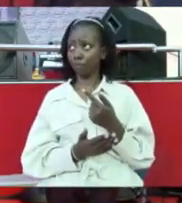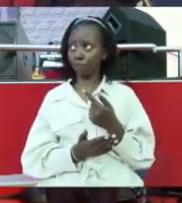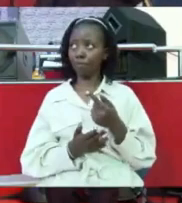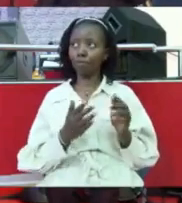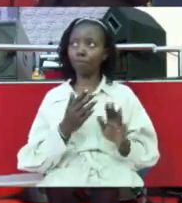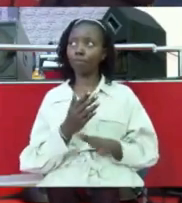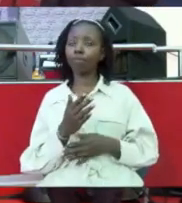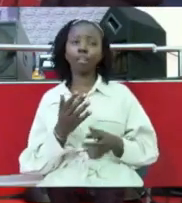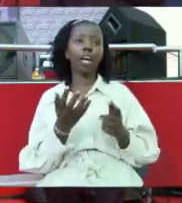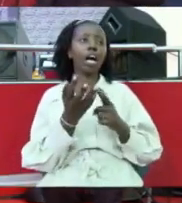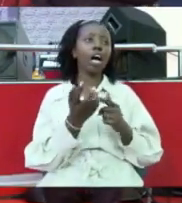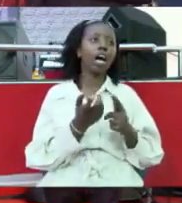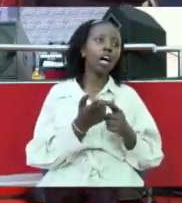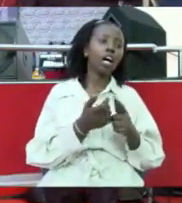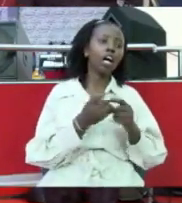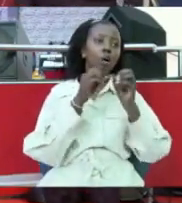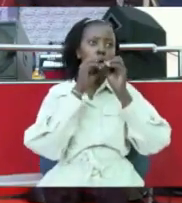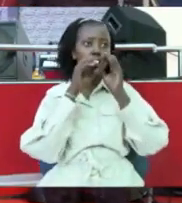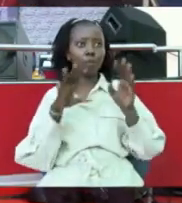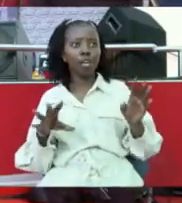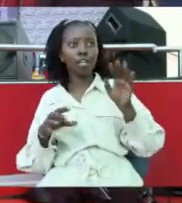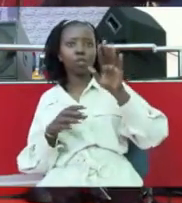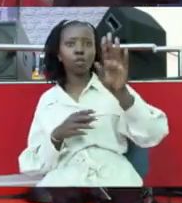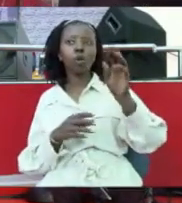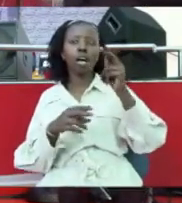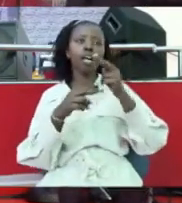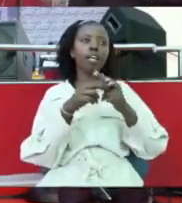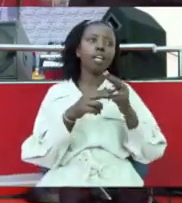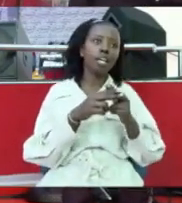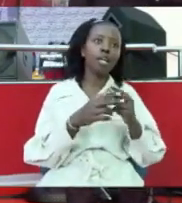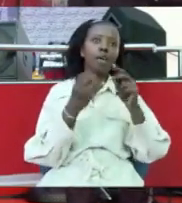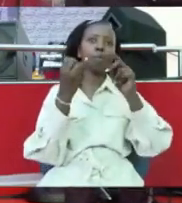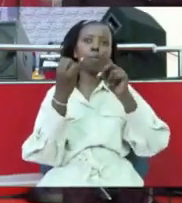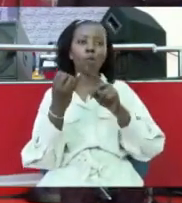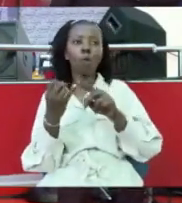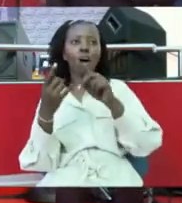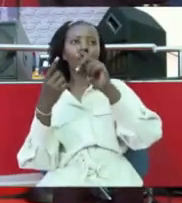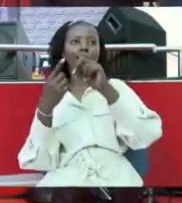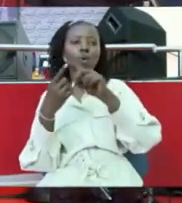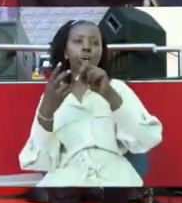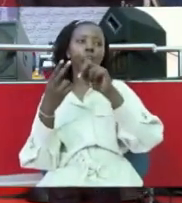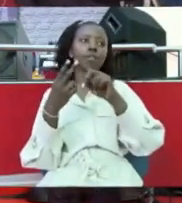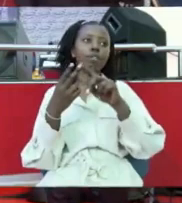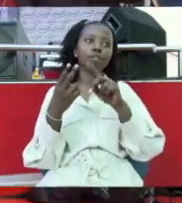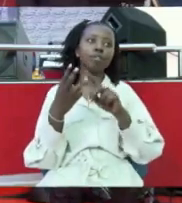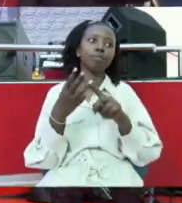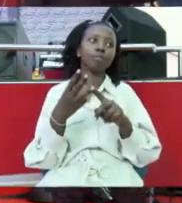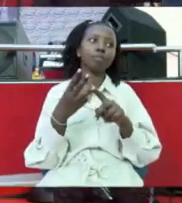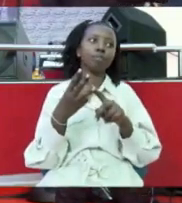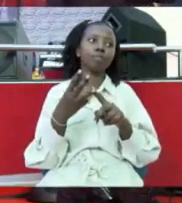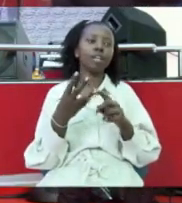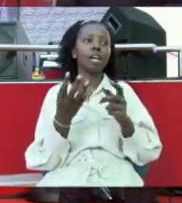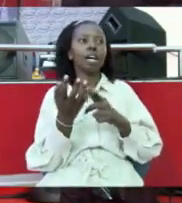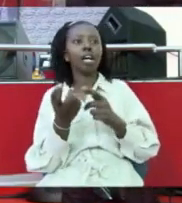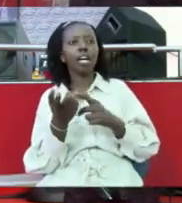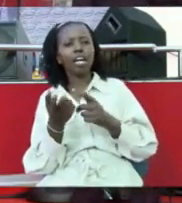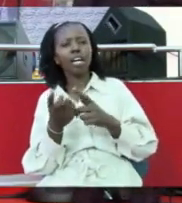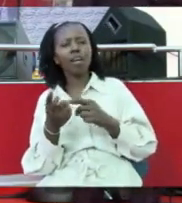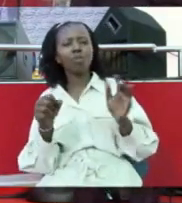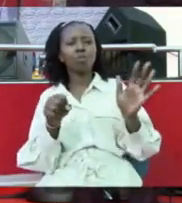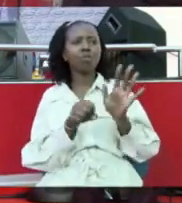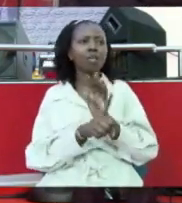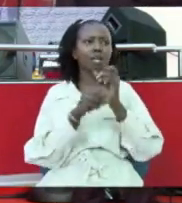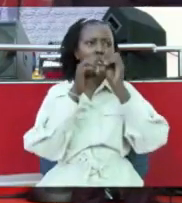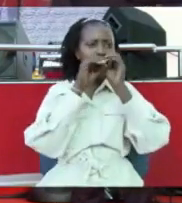count your blessings, name them one by one, count your many blessings,